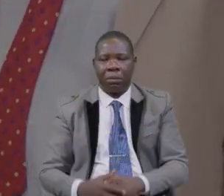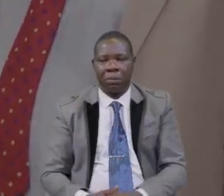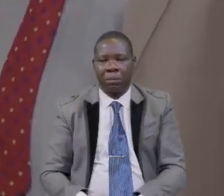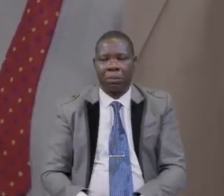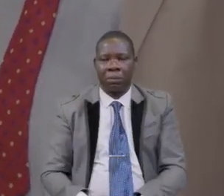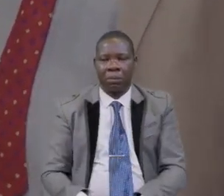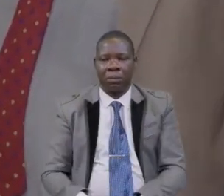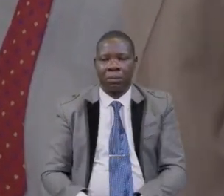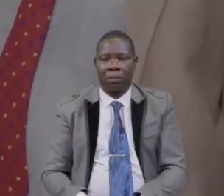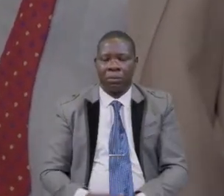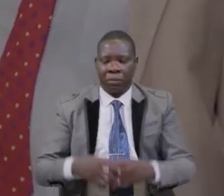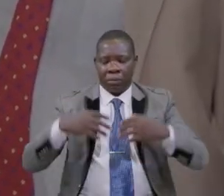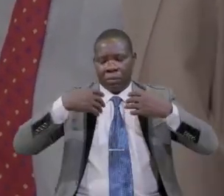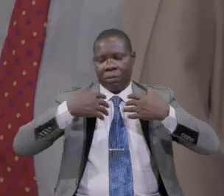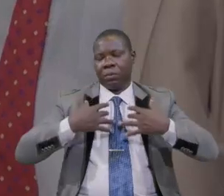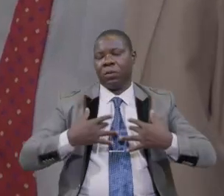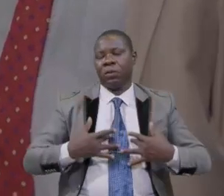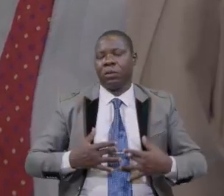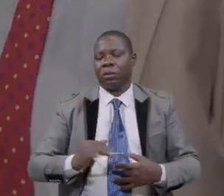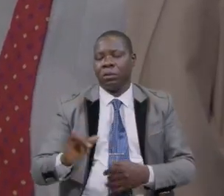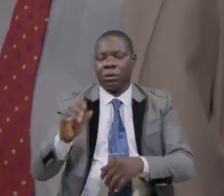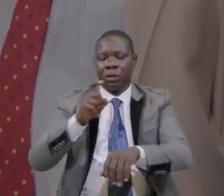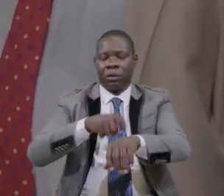discouraging times,